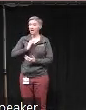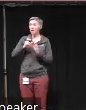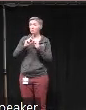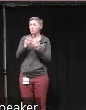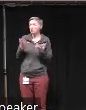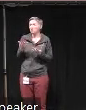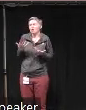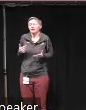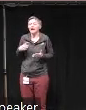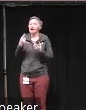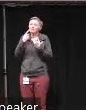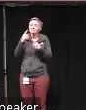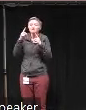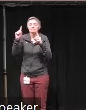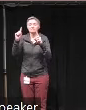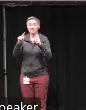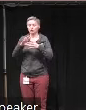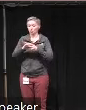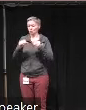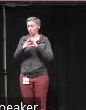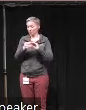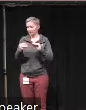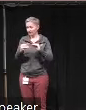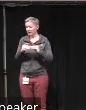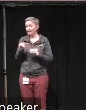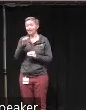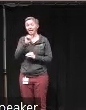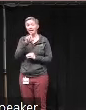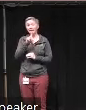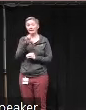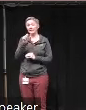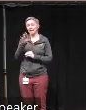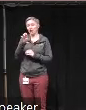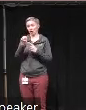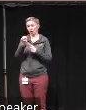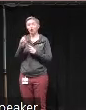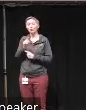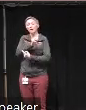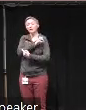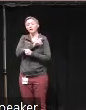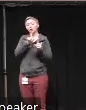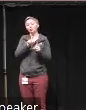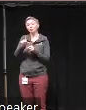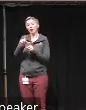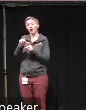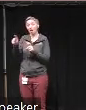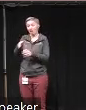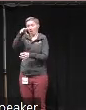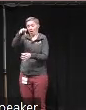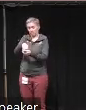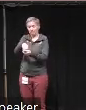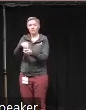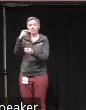department, like AD Care, that we have embedded clinical trials within our memory care